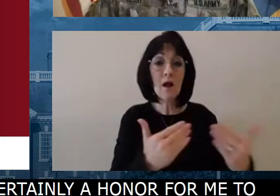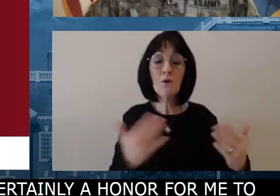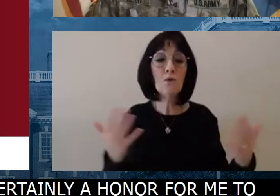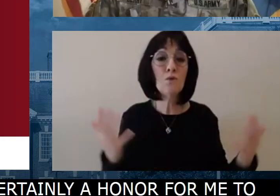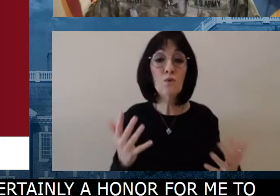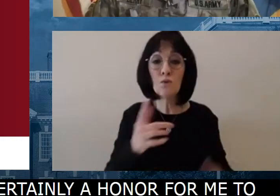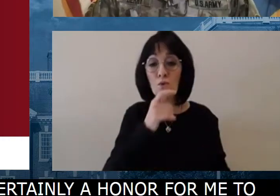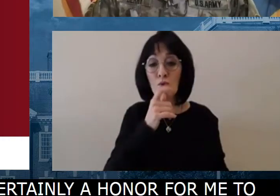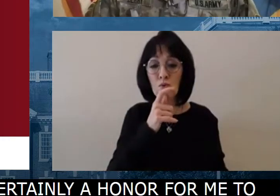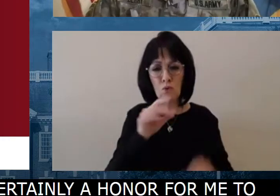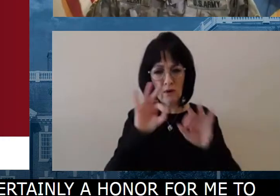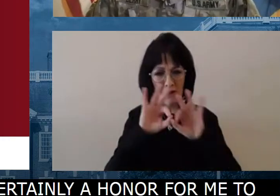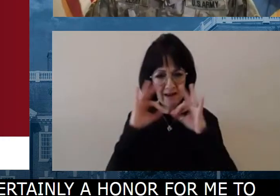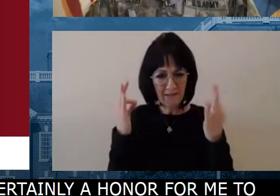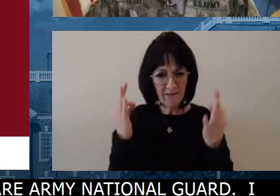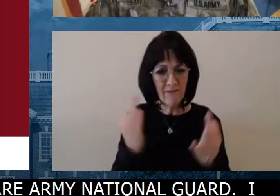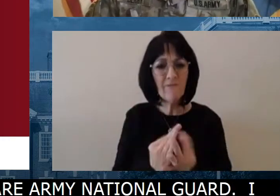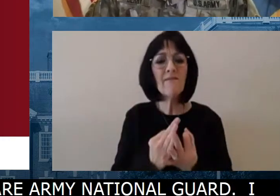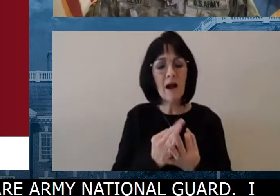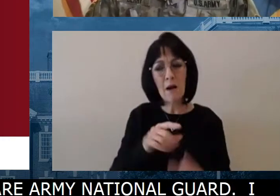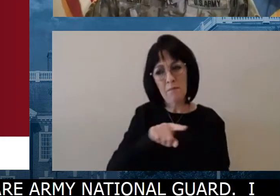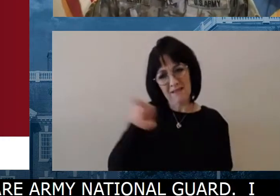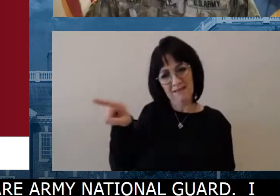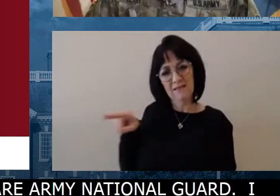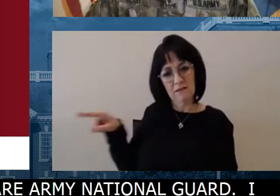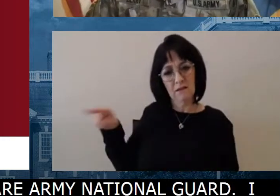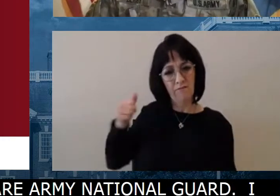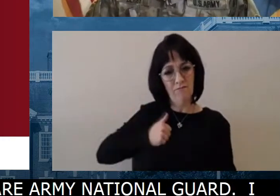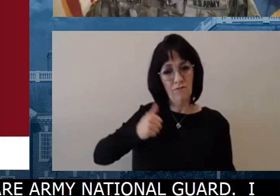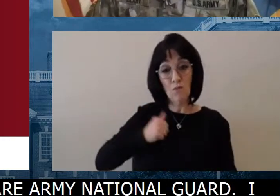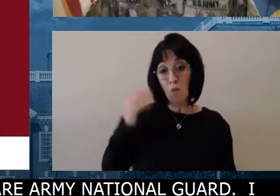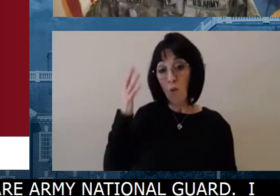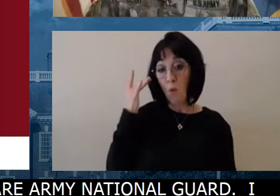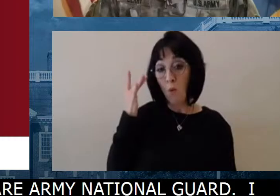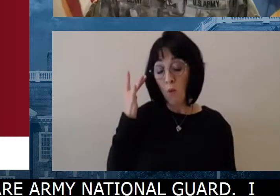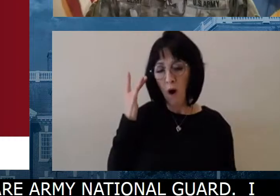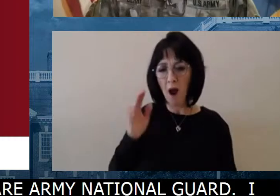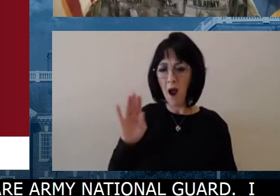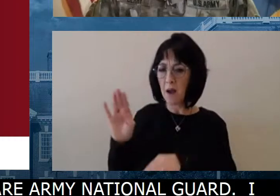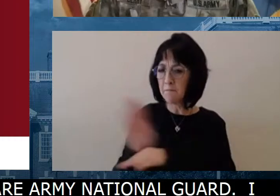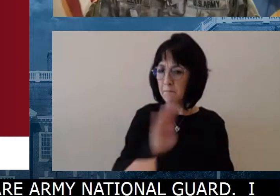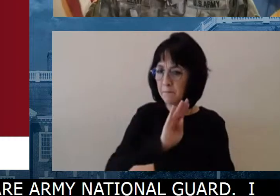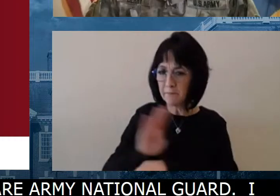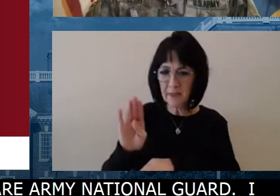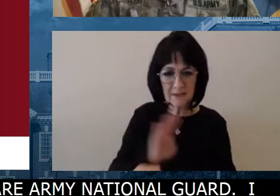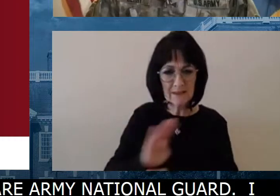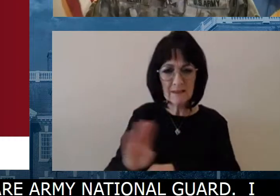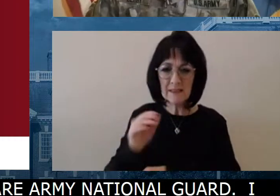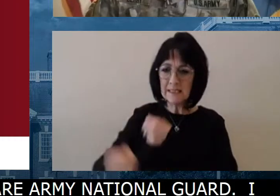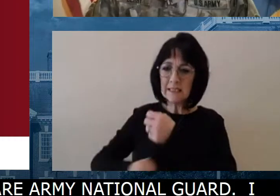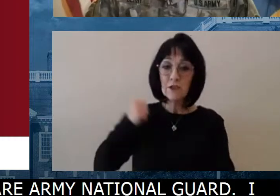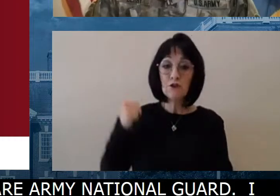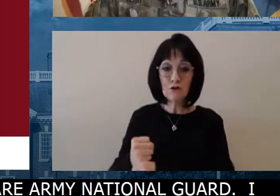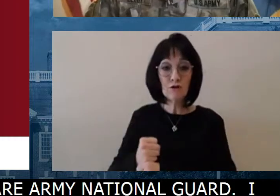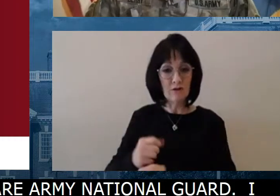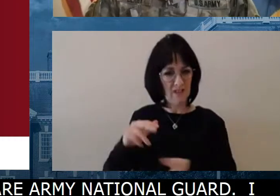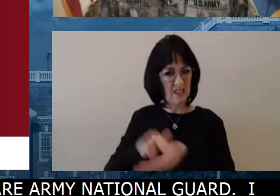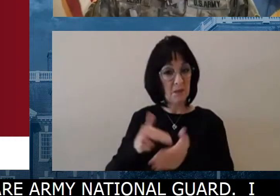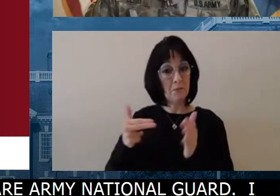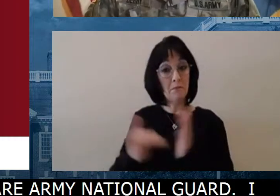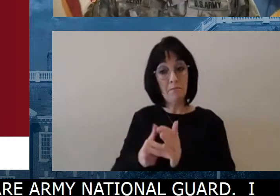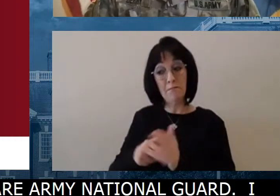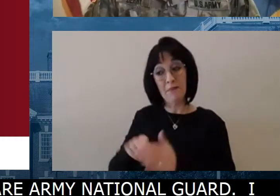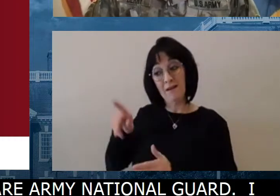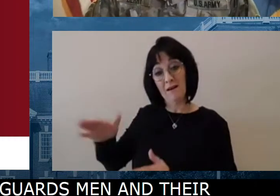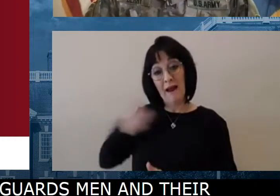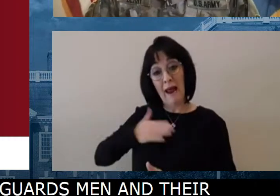has been a very busy year, as you can imagine. And without the support of the families at home and the employers, our Guardsmen